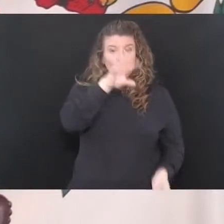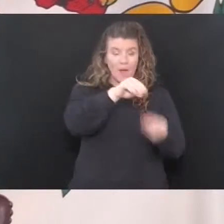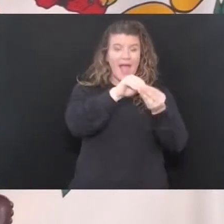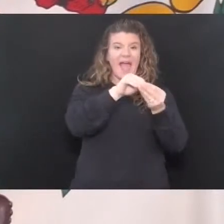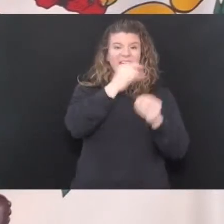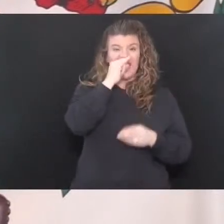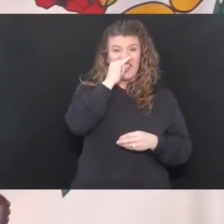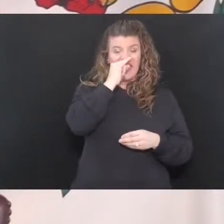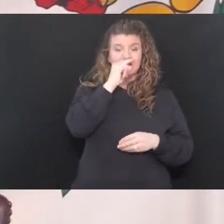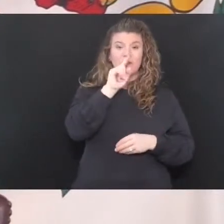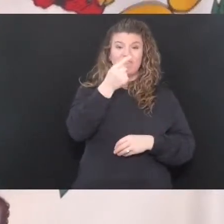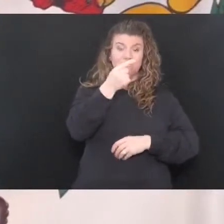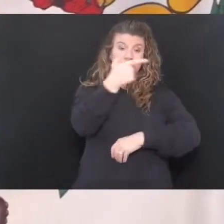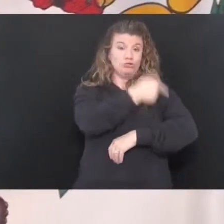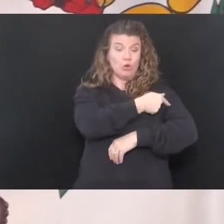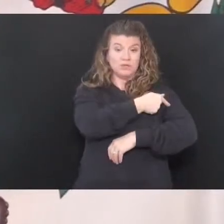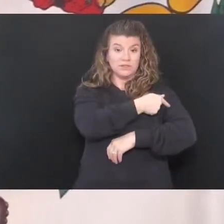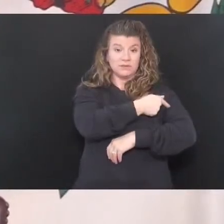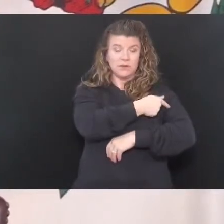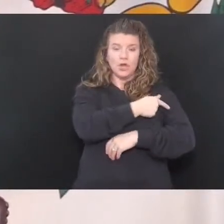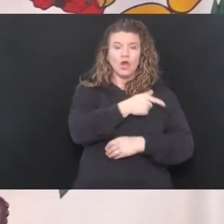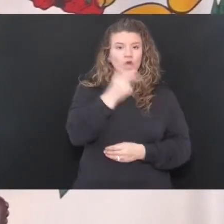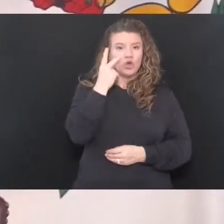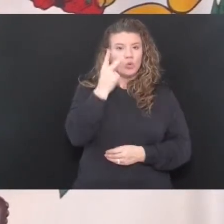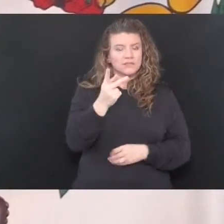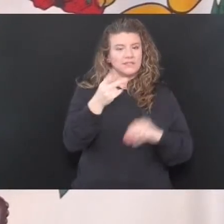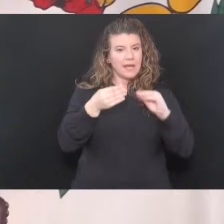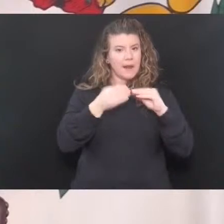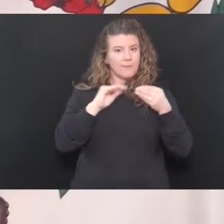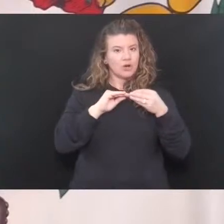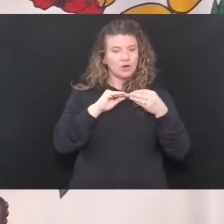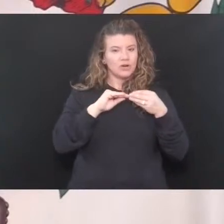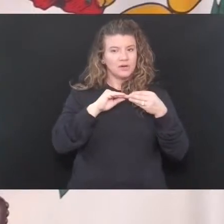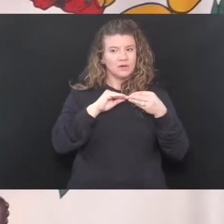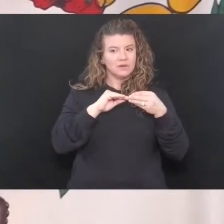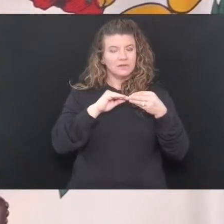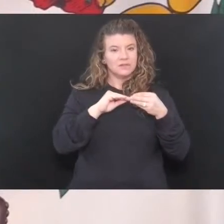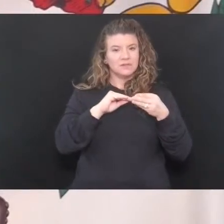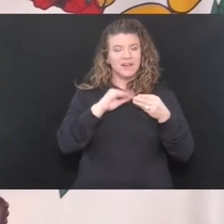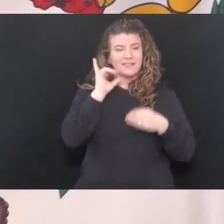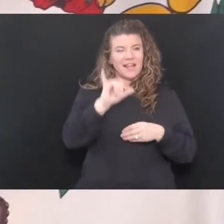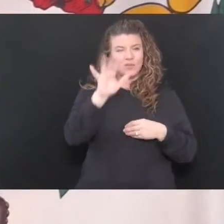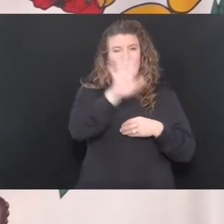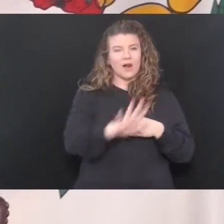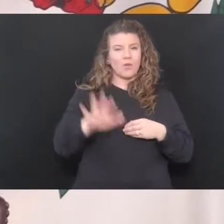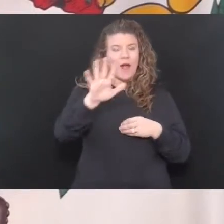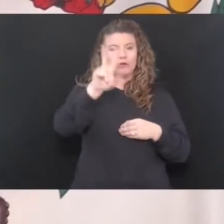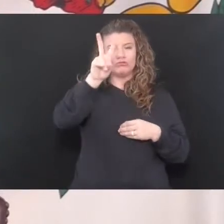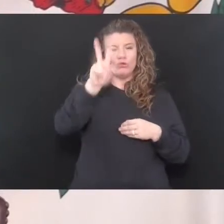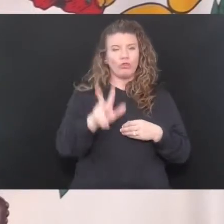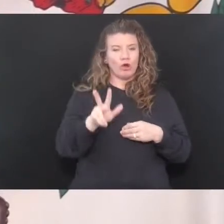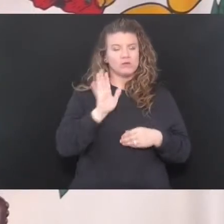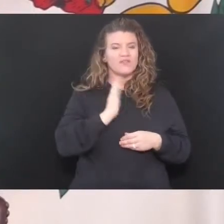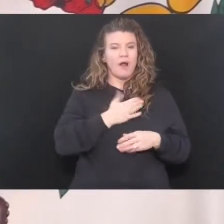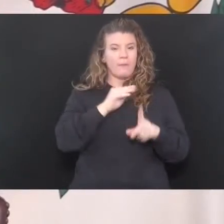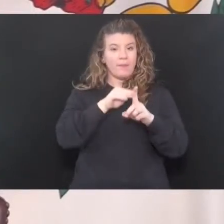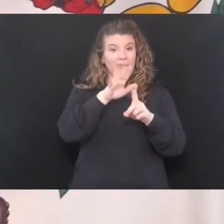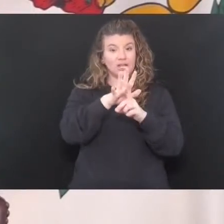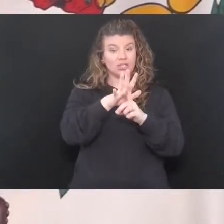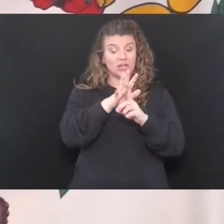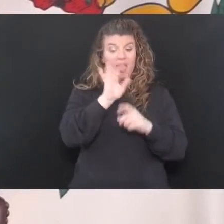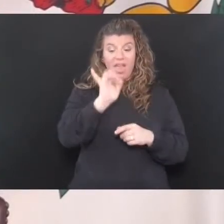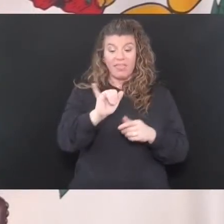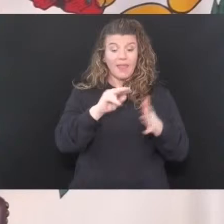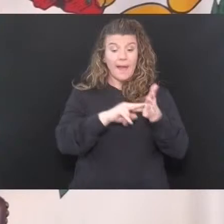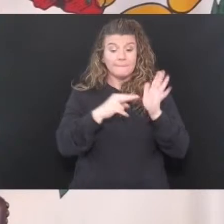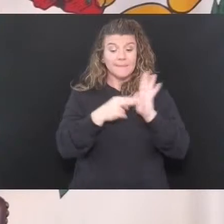the first doses, you're going to find a number that's sitting right at 2/3 of our total population. And what does that